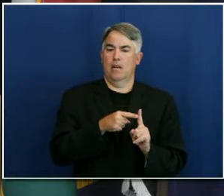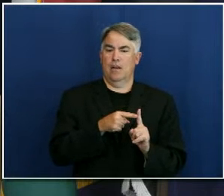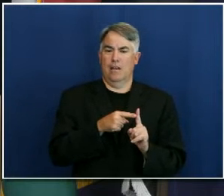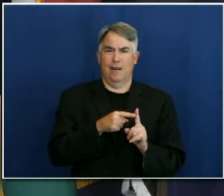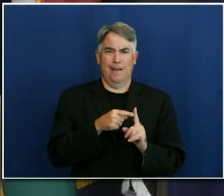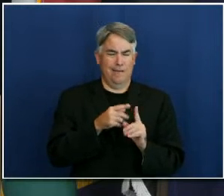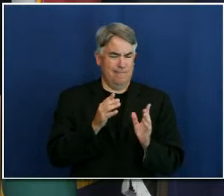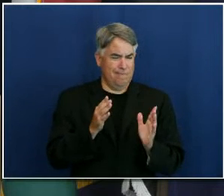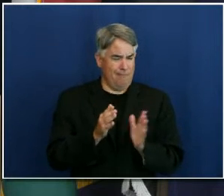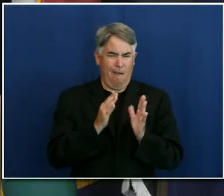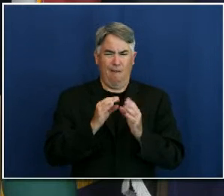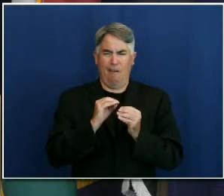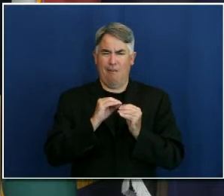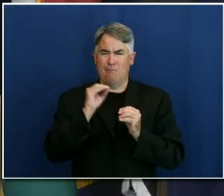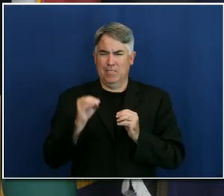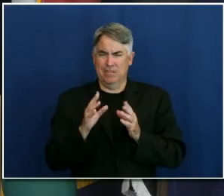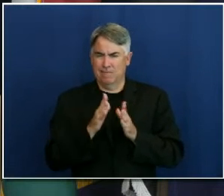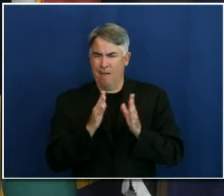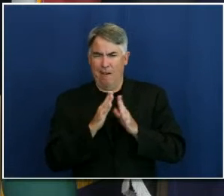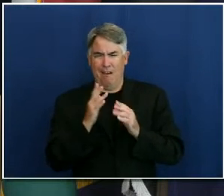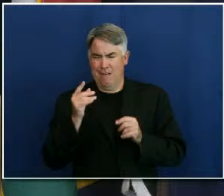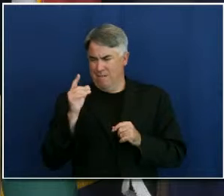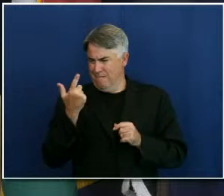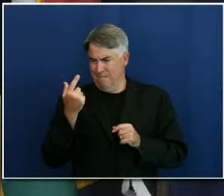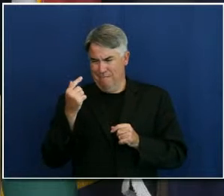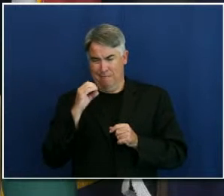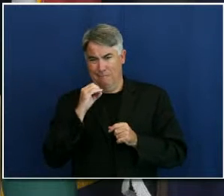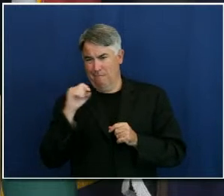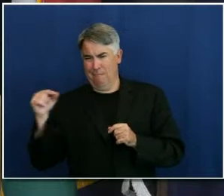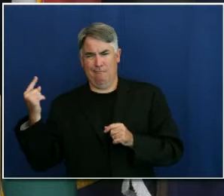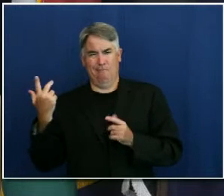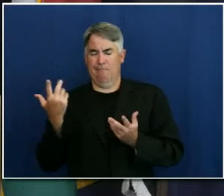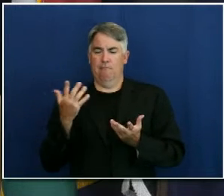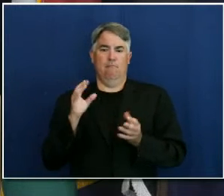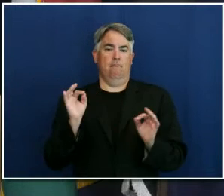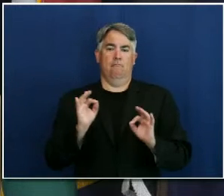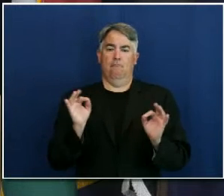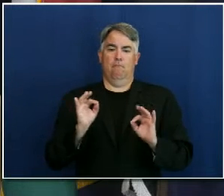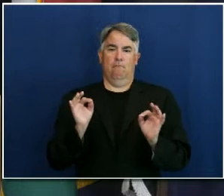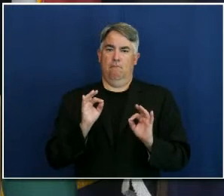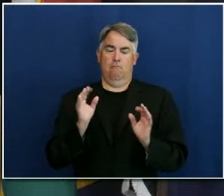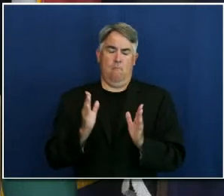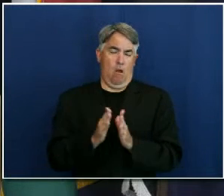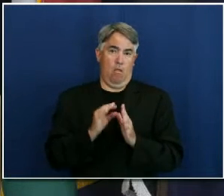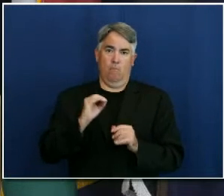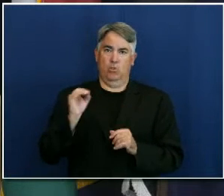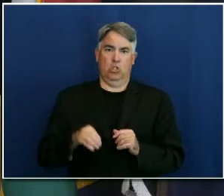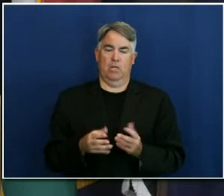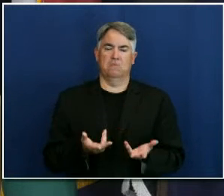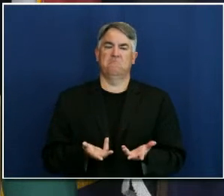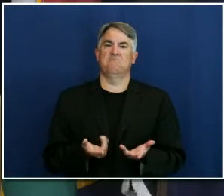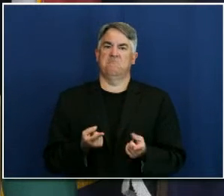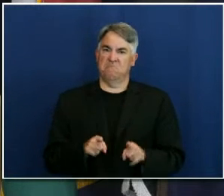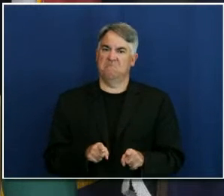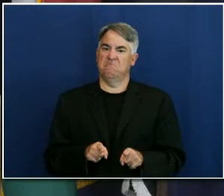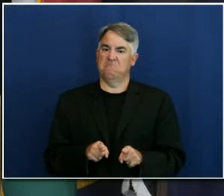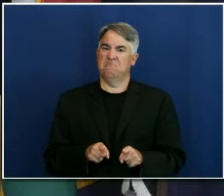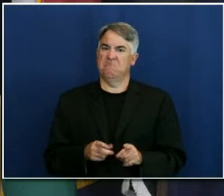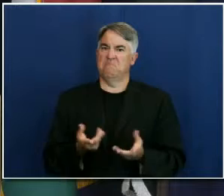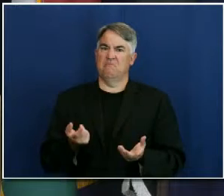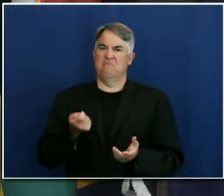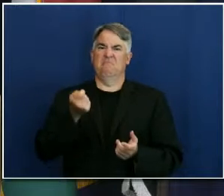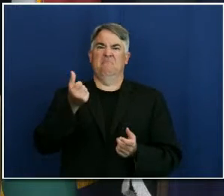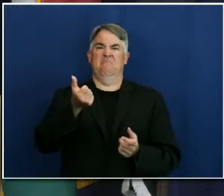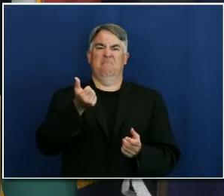0.03% of those cases. So to answer the question, vaccine breakthrough infections, also known as post-vaccination infections, are